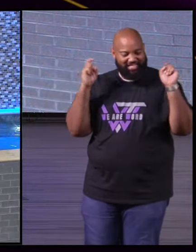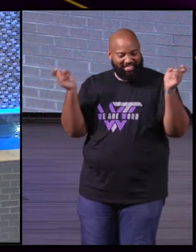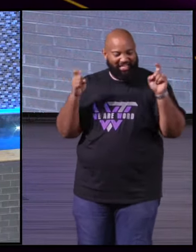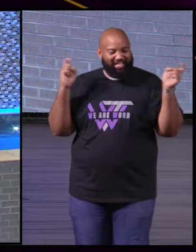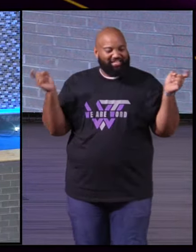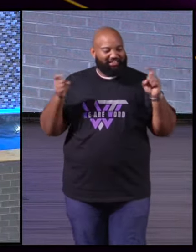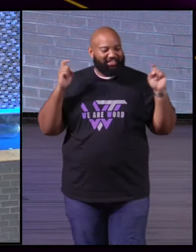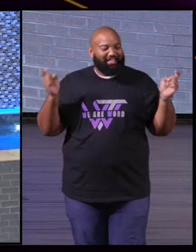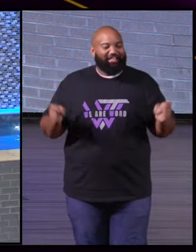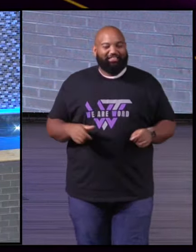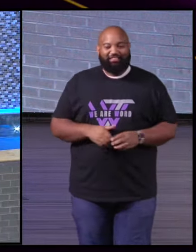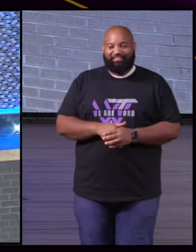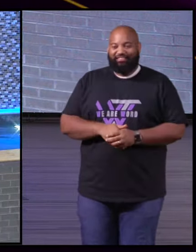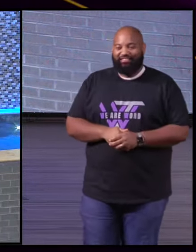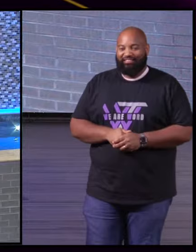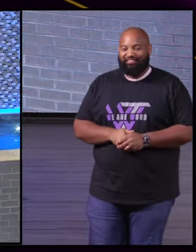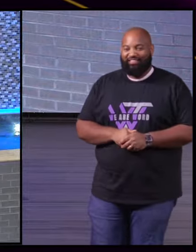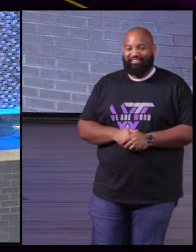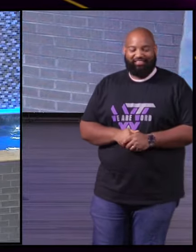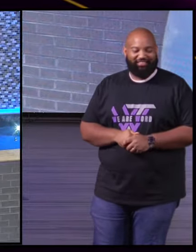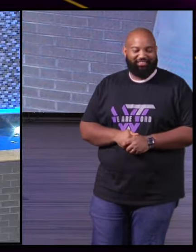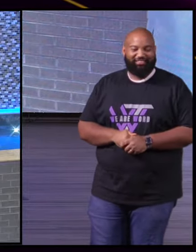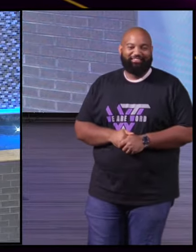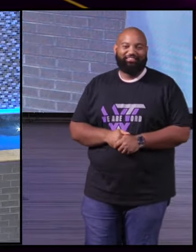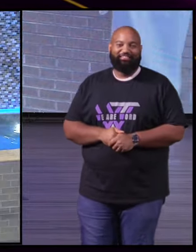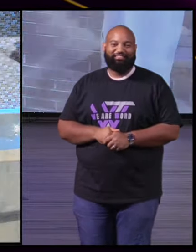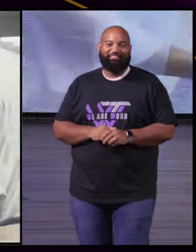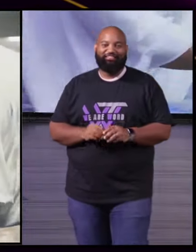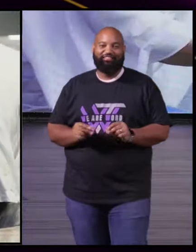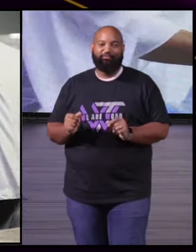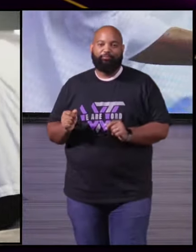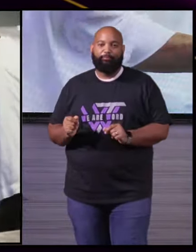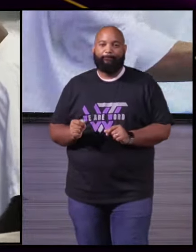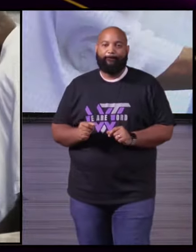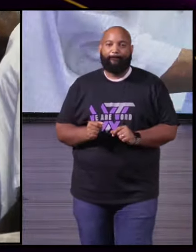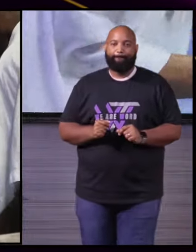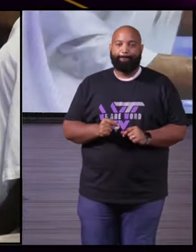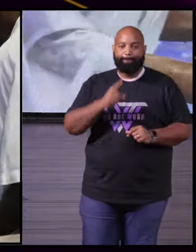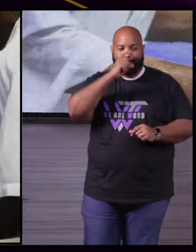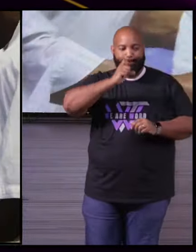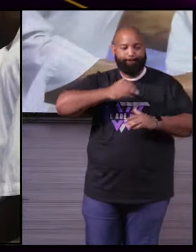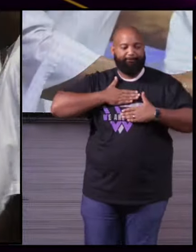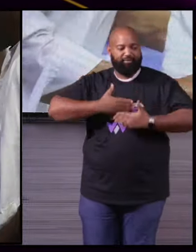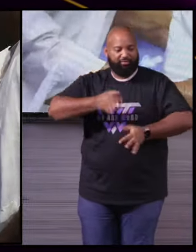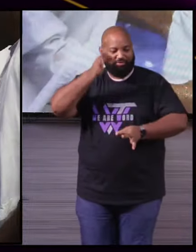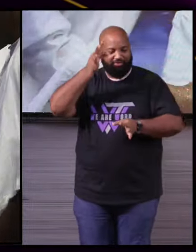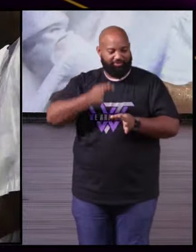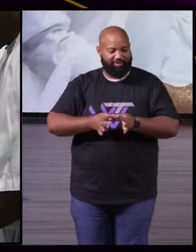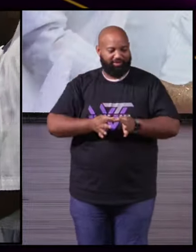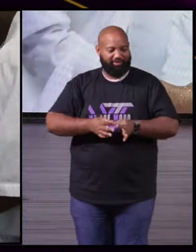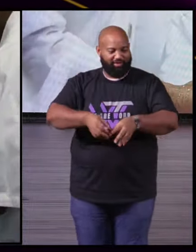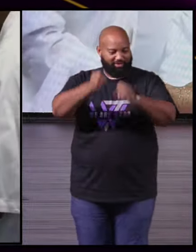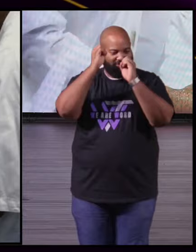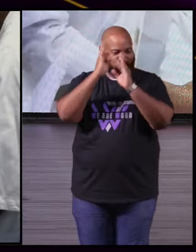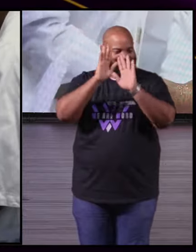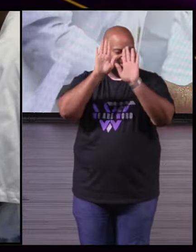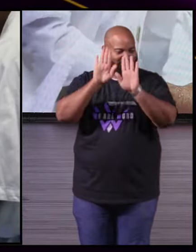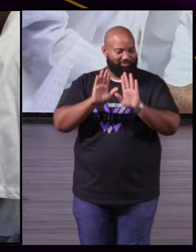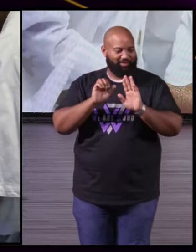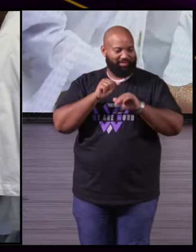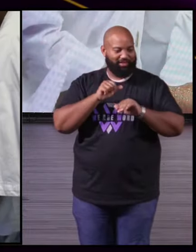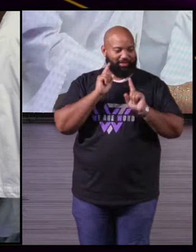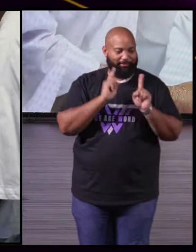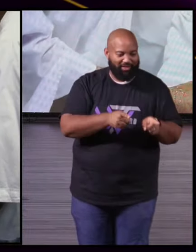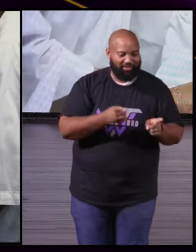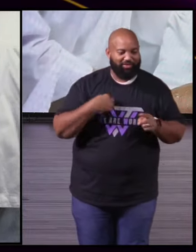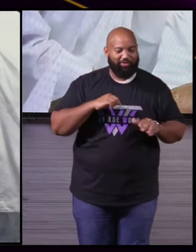her? Jekiah, have a seat right there. Jekiah, upon the profession of your faith and obedience to the Great